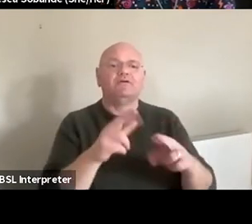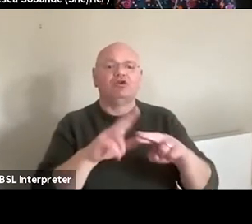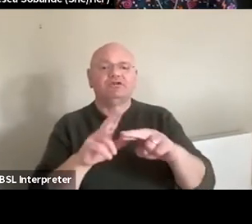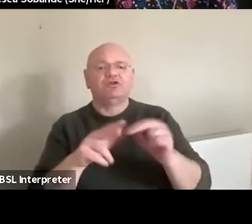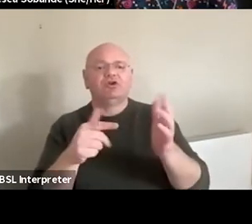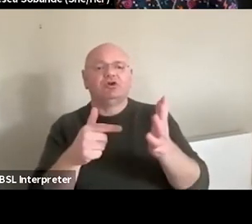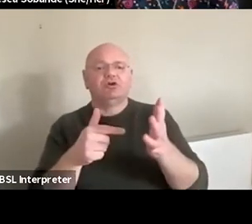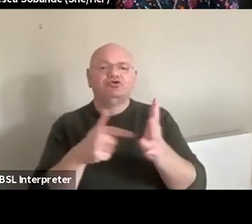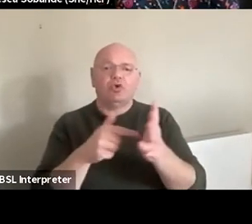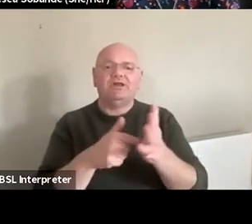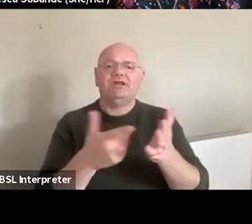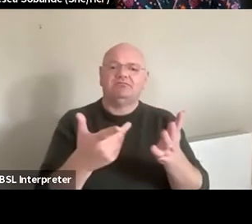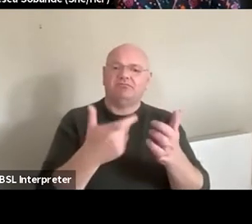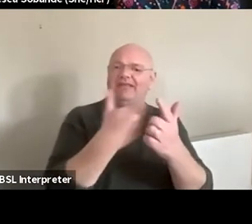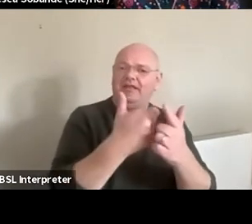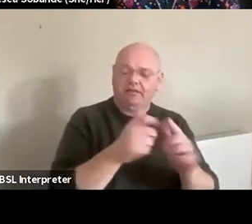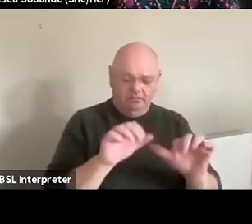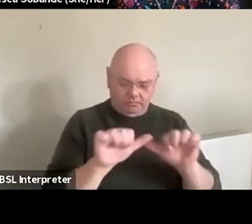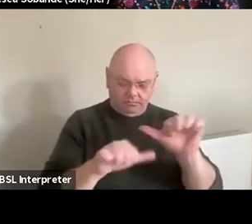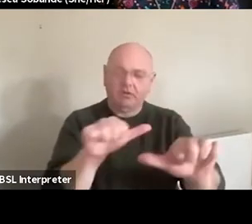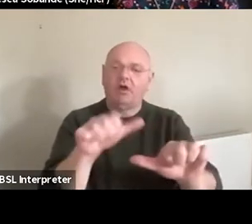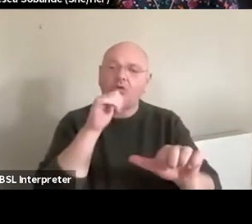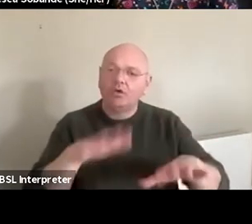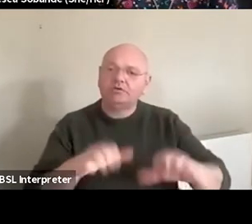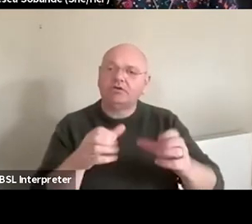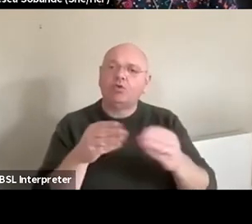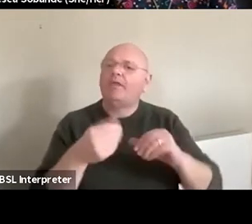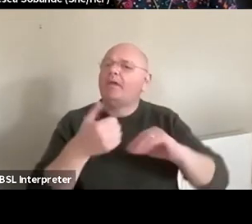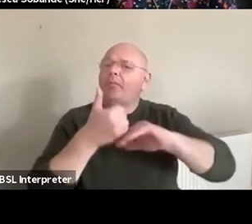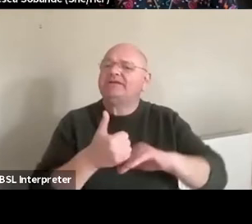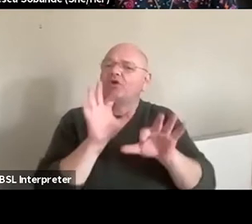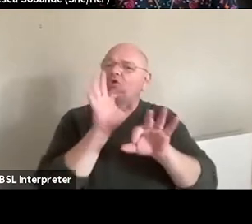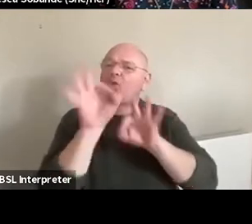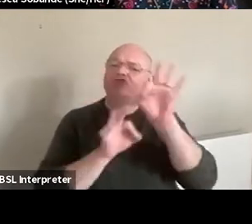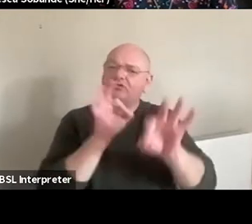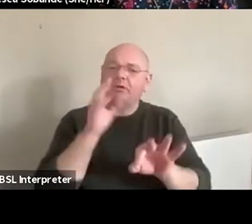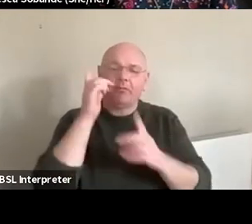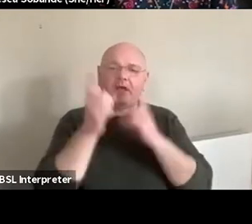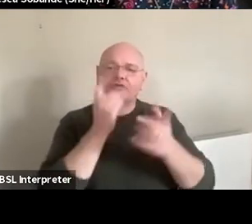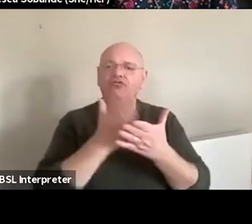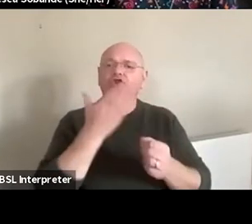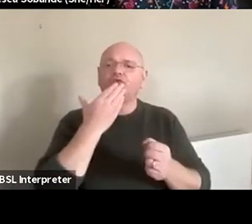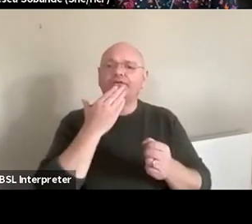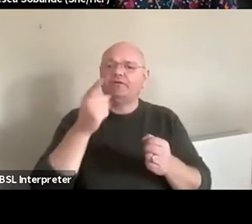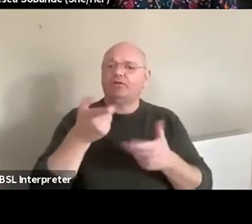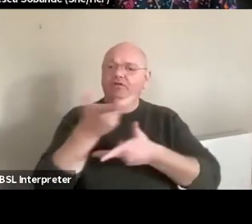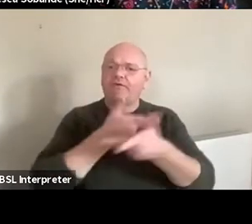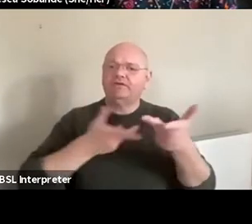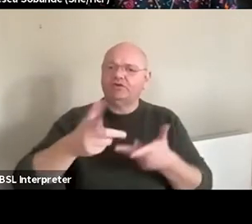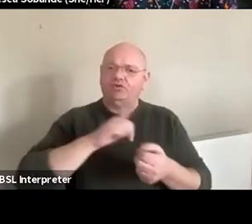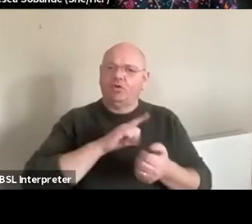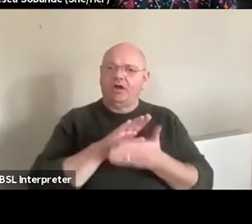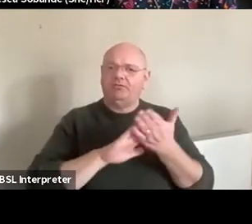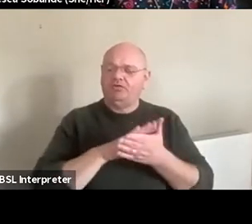going to start by asking a really basic question, but I think that it's useful in the context of this conversation so that we can set a reference